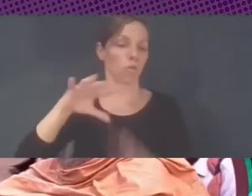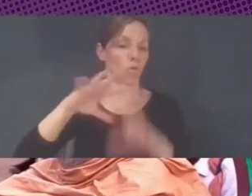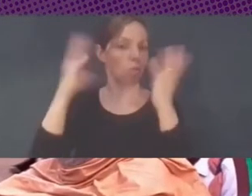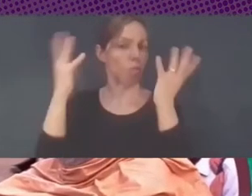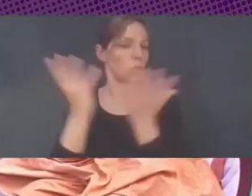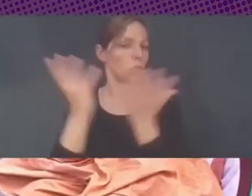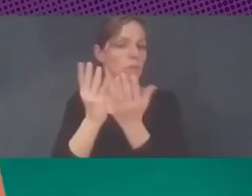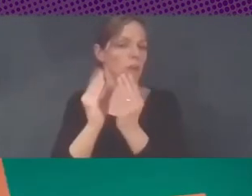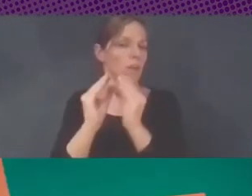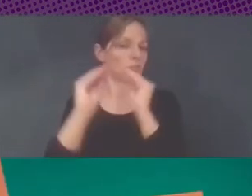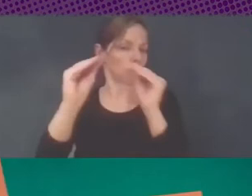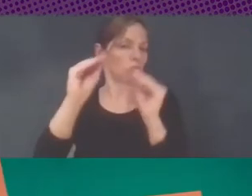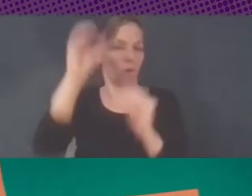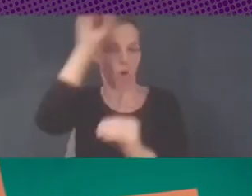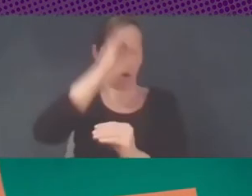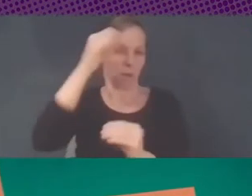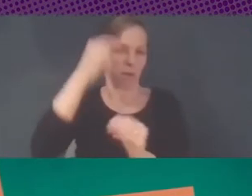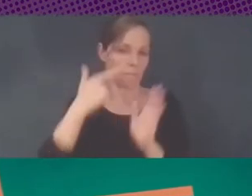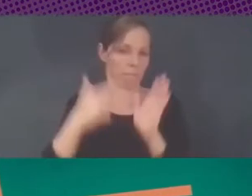initiatives